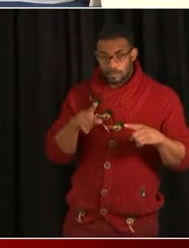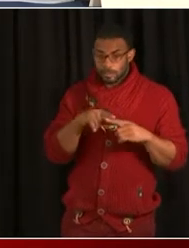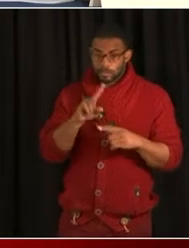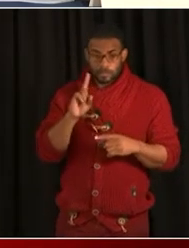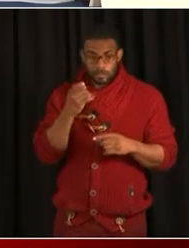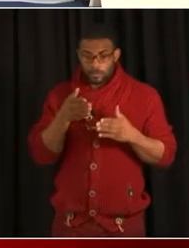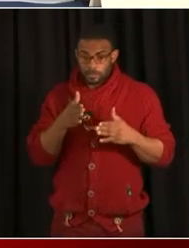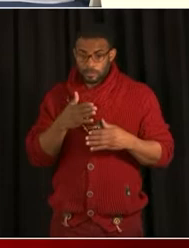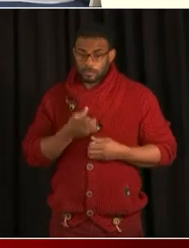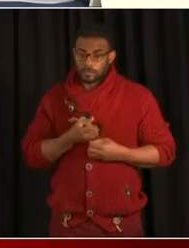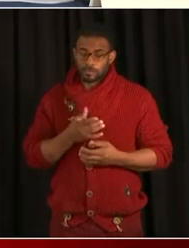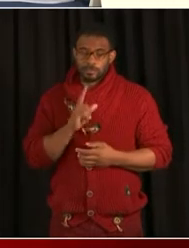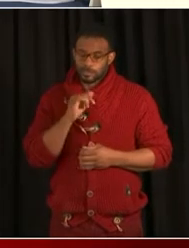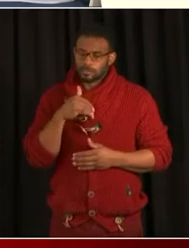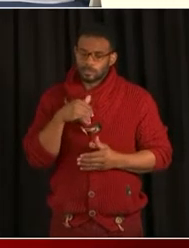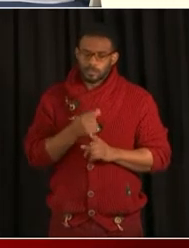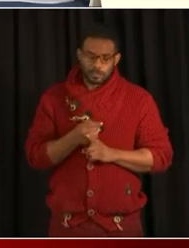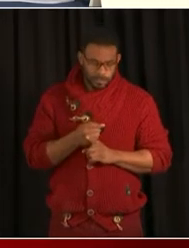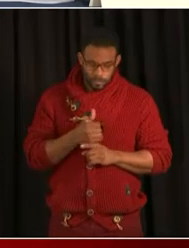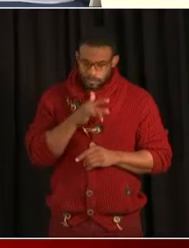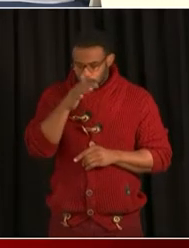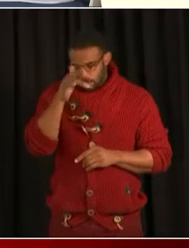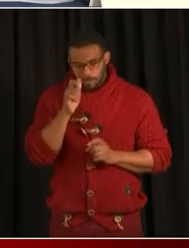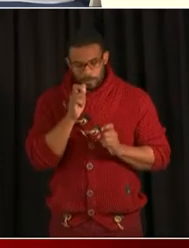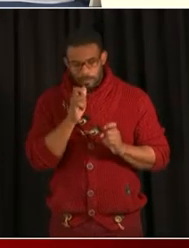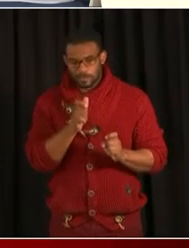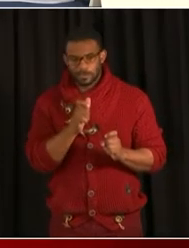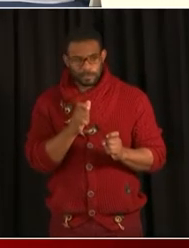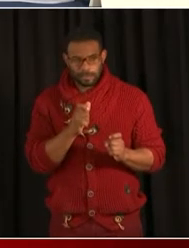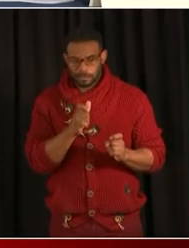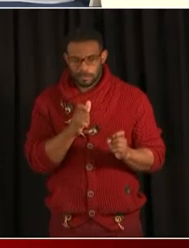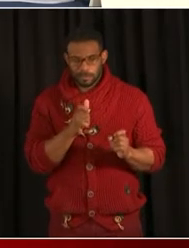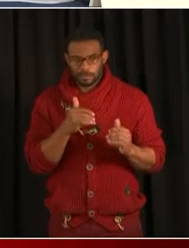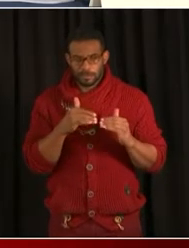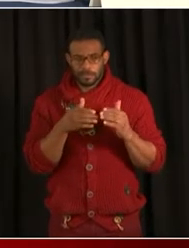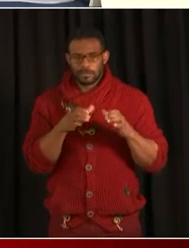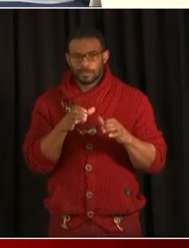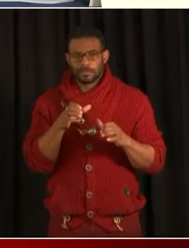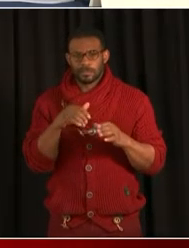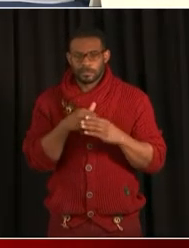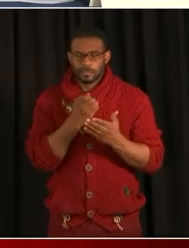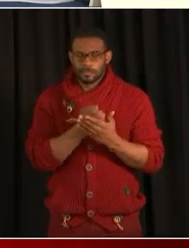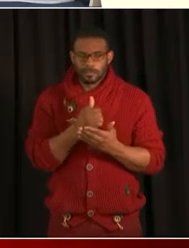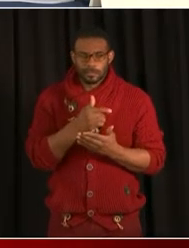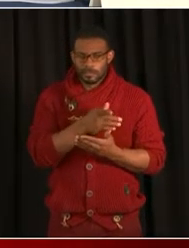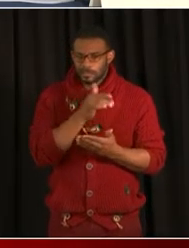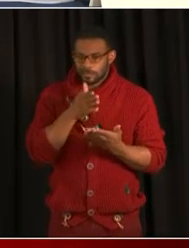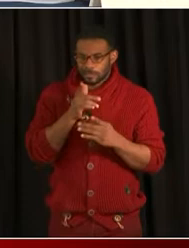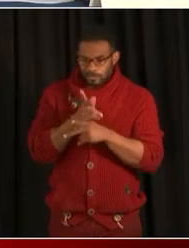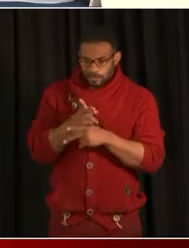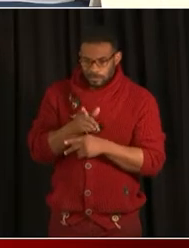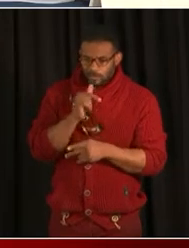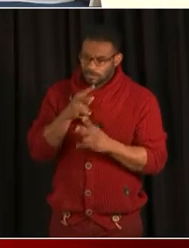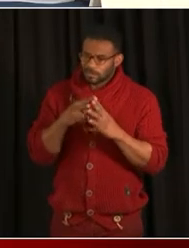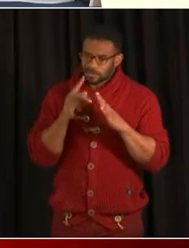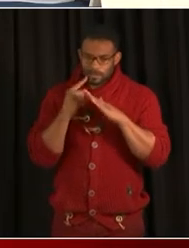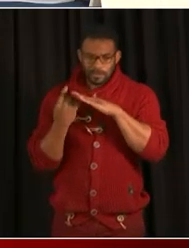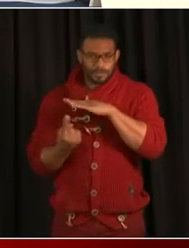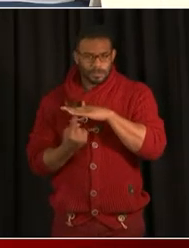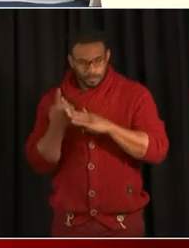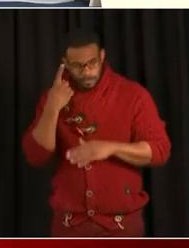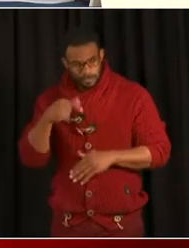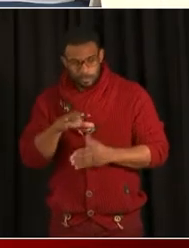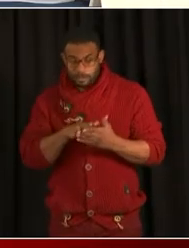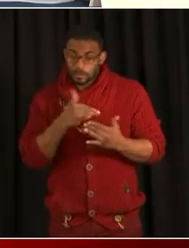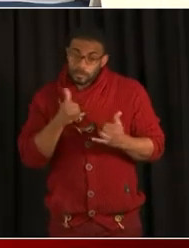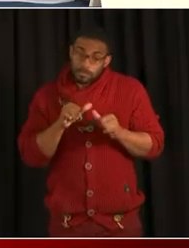them, this was just really, really devastating. Their parents work the gig economy and aren't there to supervise them, so it's been very isolating